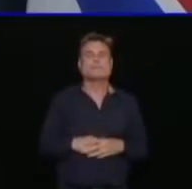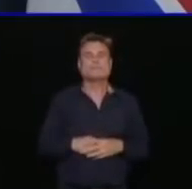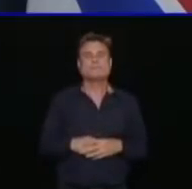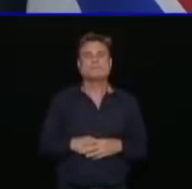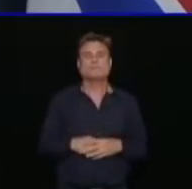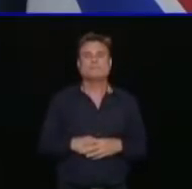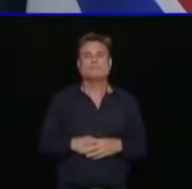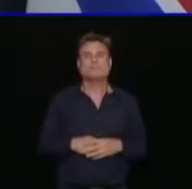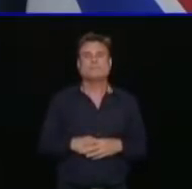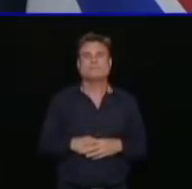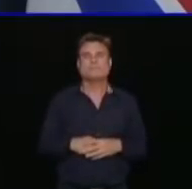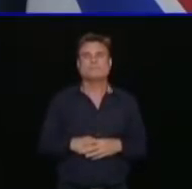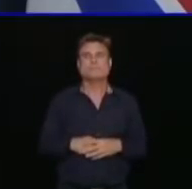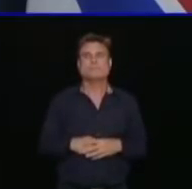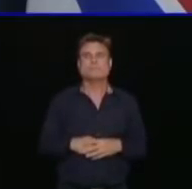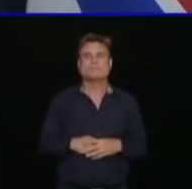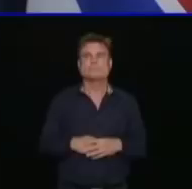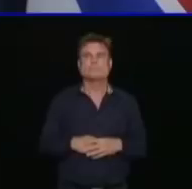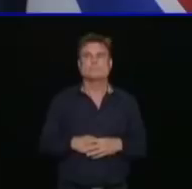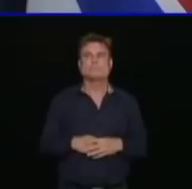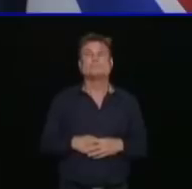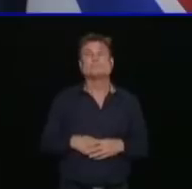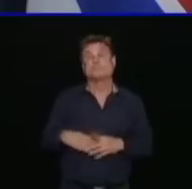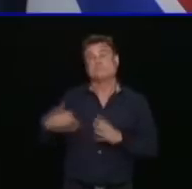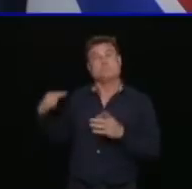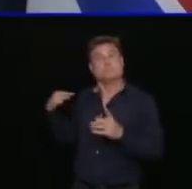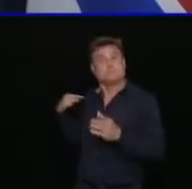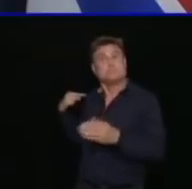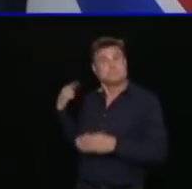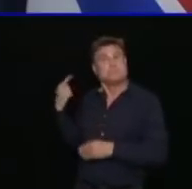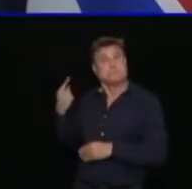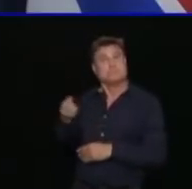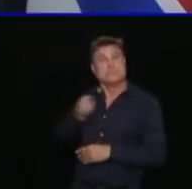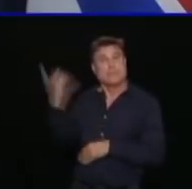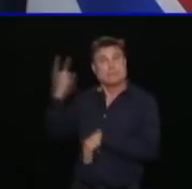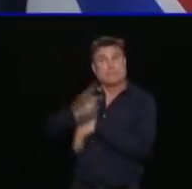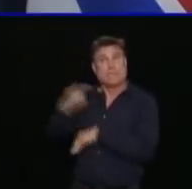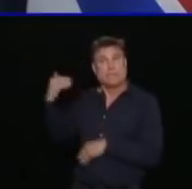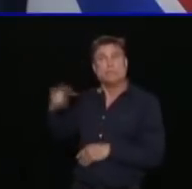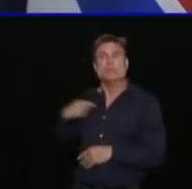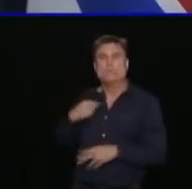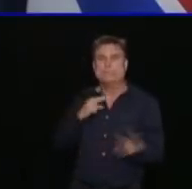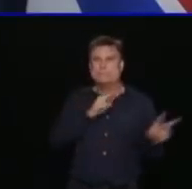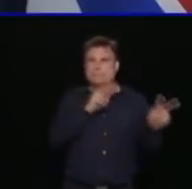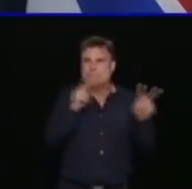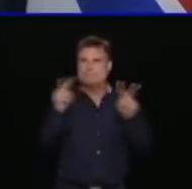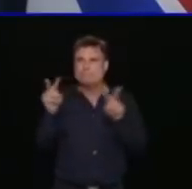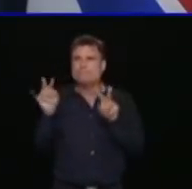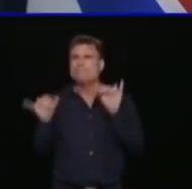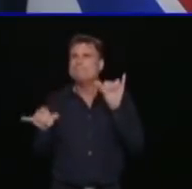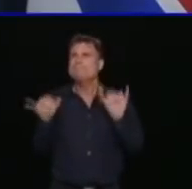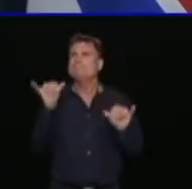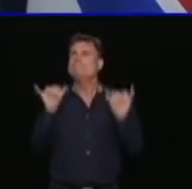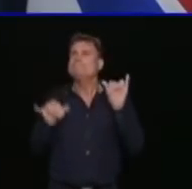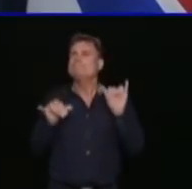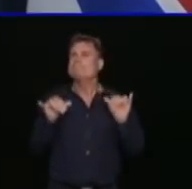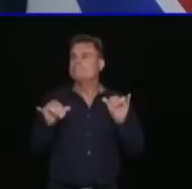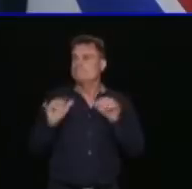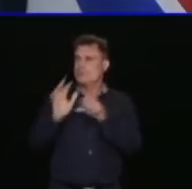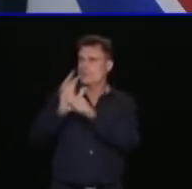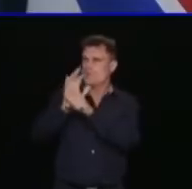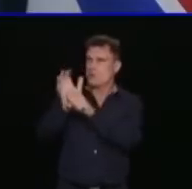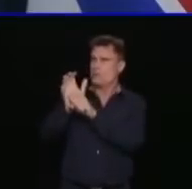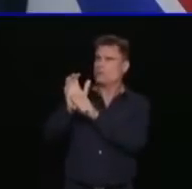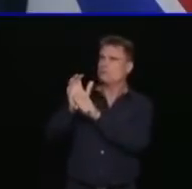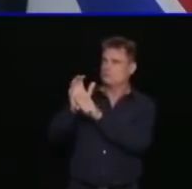of how COVID-19 can spread, even here in BC, how quickly things can change, how rapidly anxiety can re-enter our lives